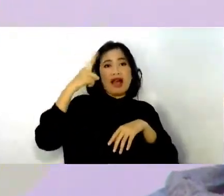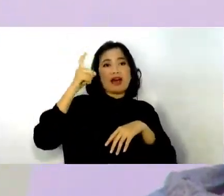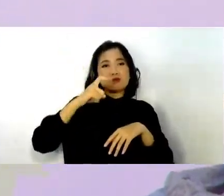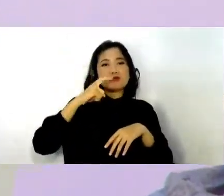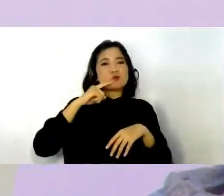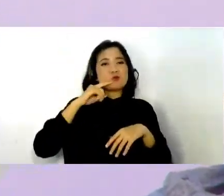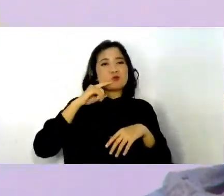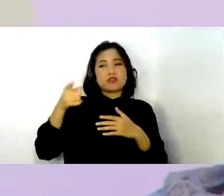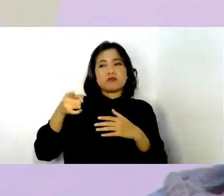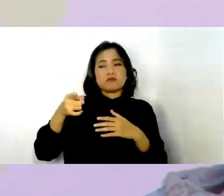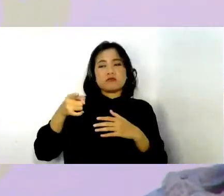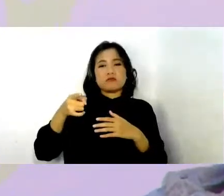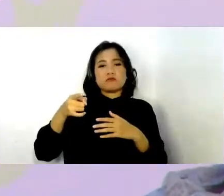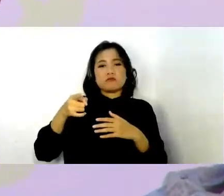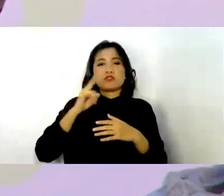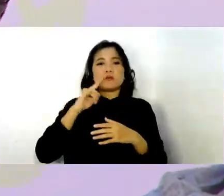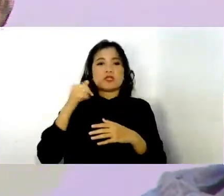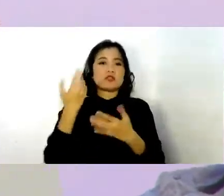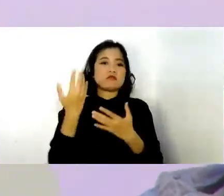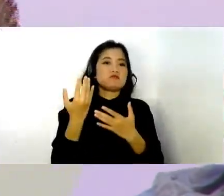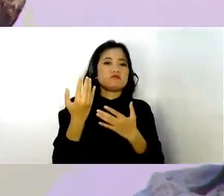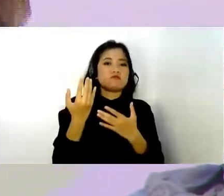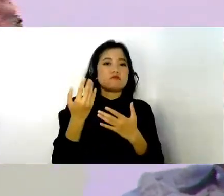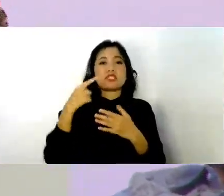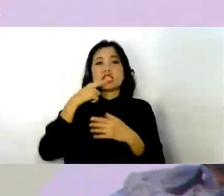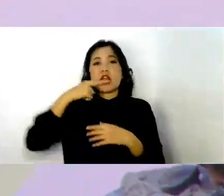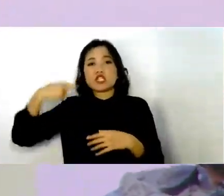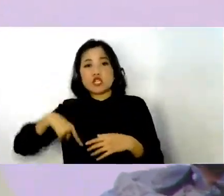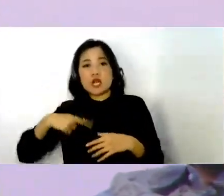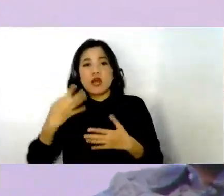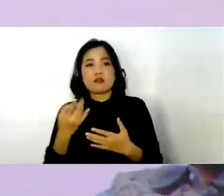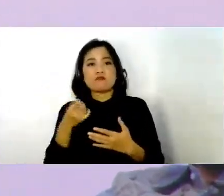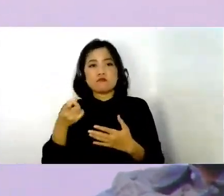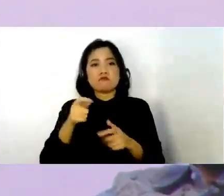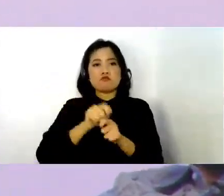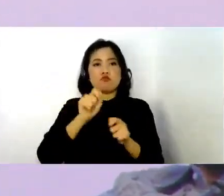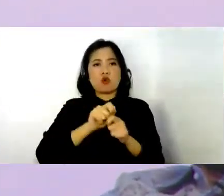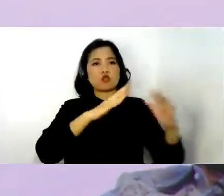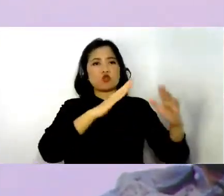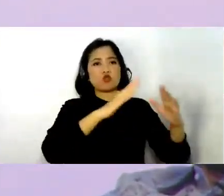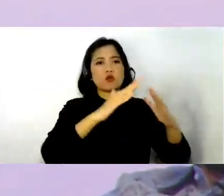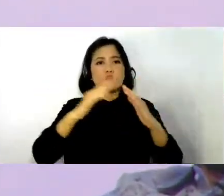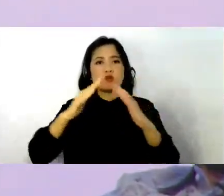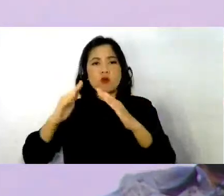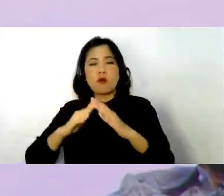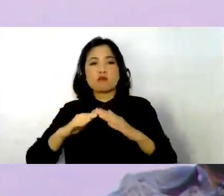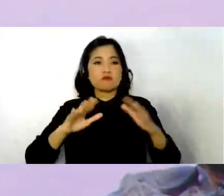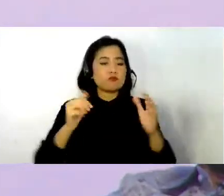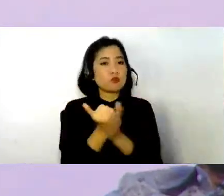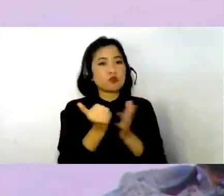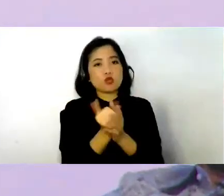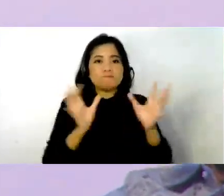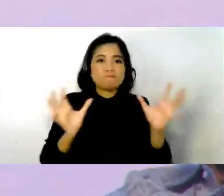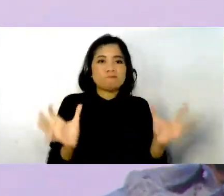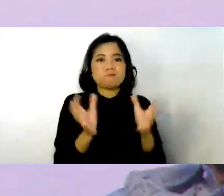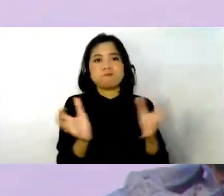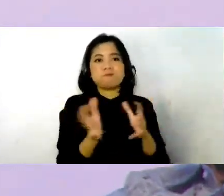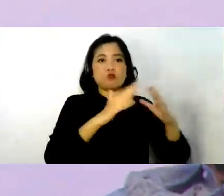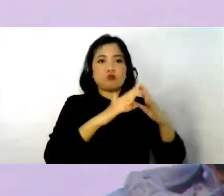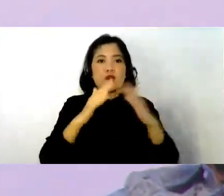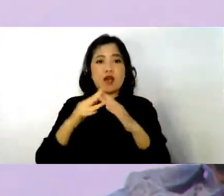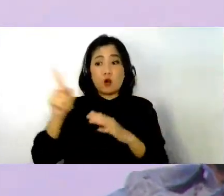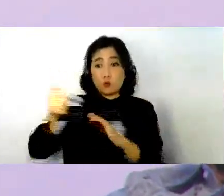And I have a lot of guests coming to my office, not only from parliament, but also